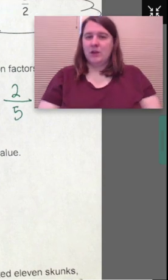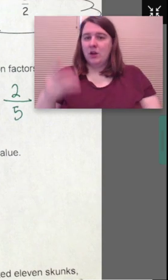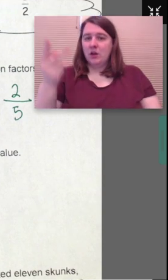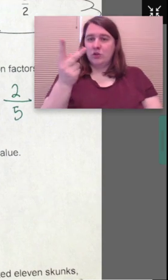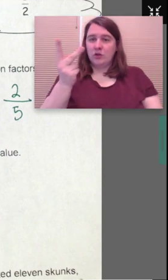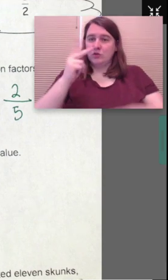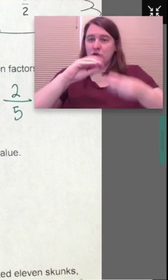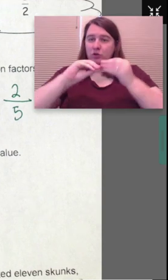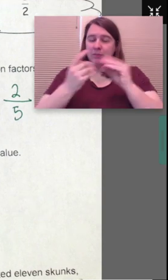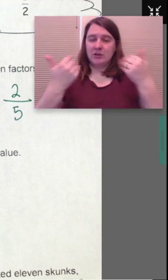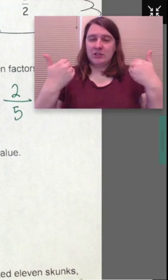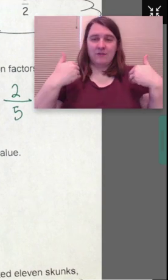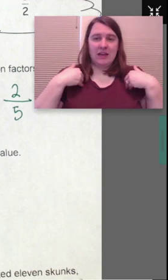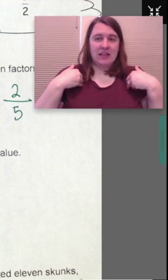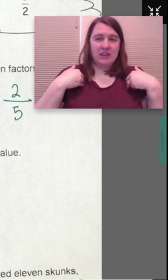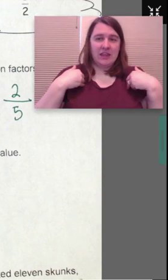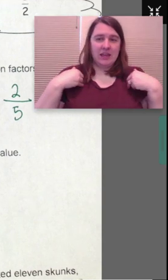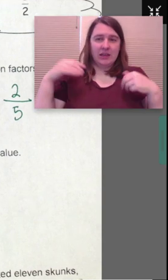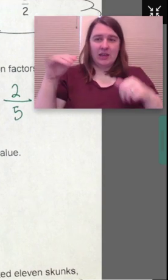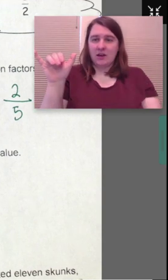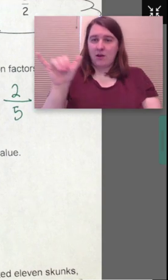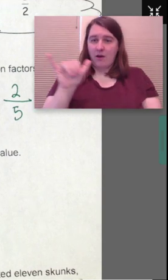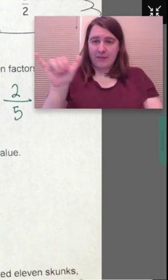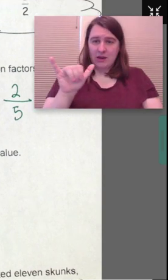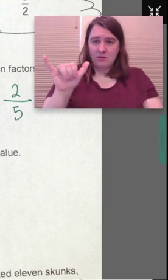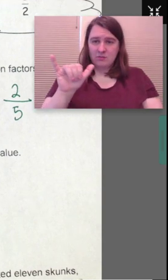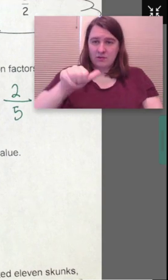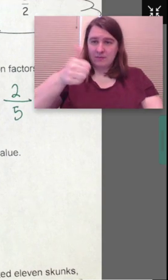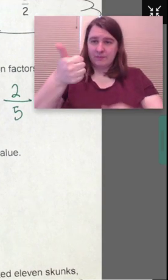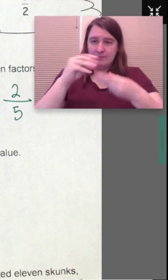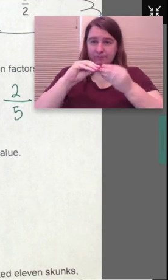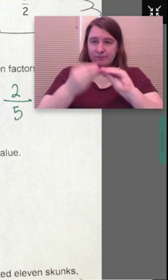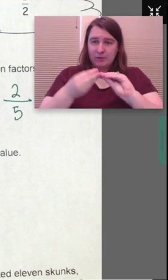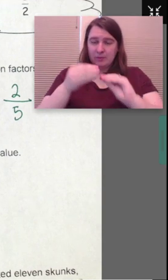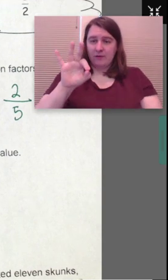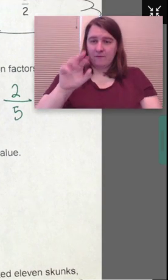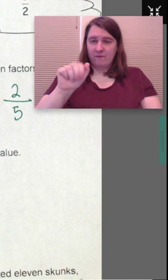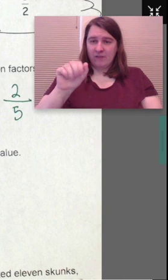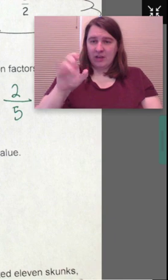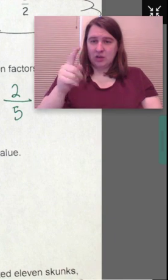5. Do those two numbers have anything in common?